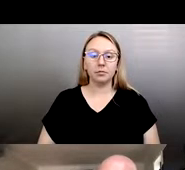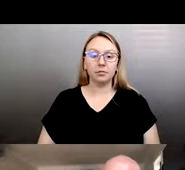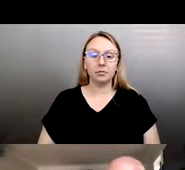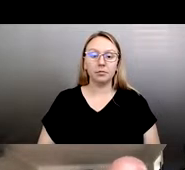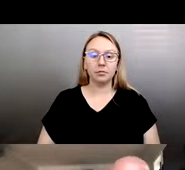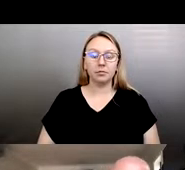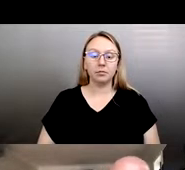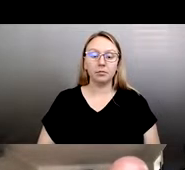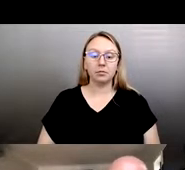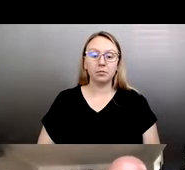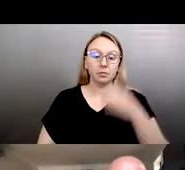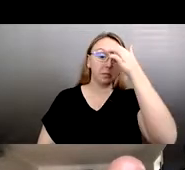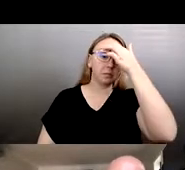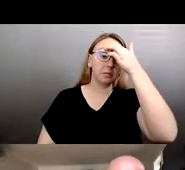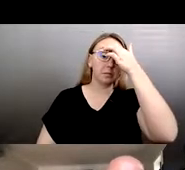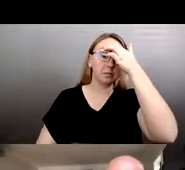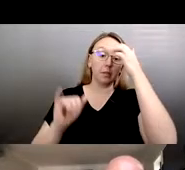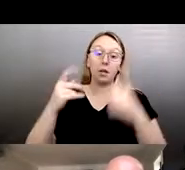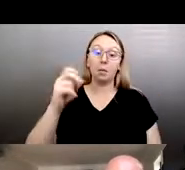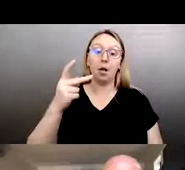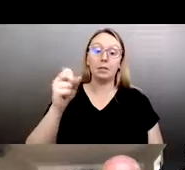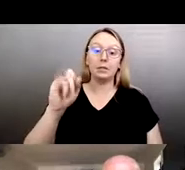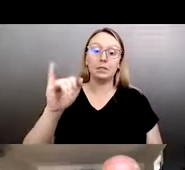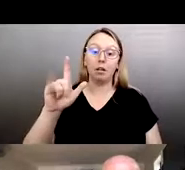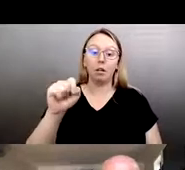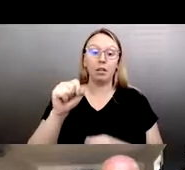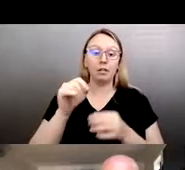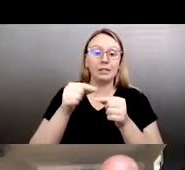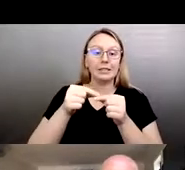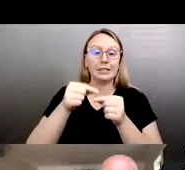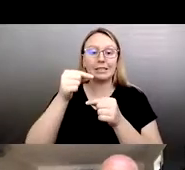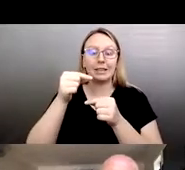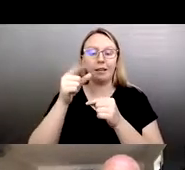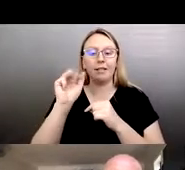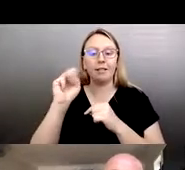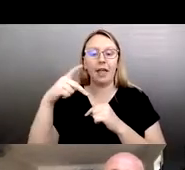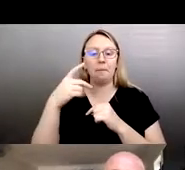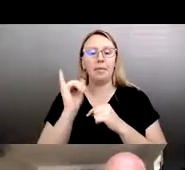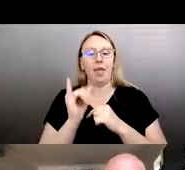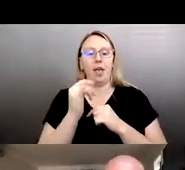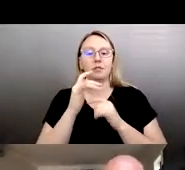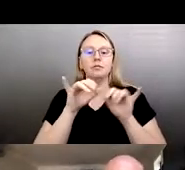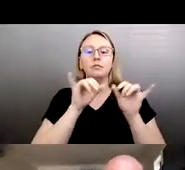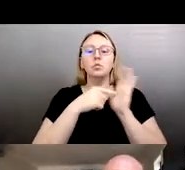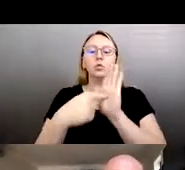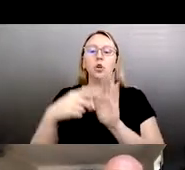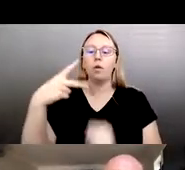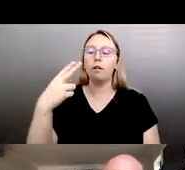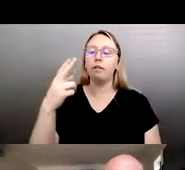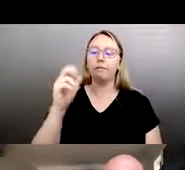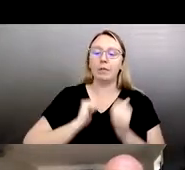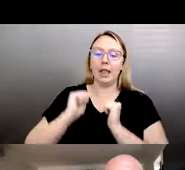And this popsicle stick lamp with the Phantom of the Opera figure is one of our most popular arrangements as well.